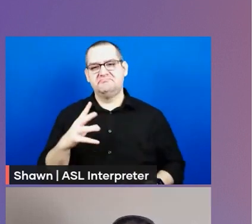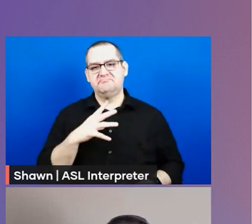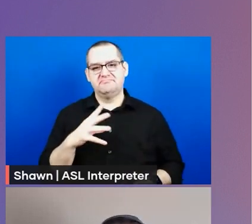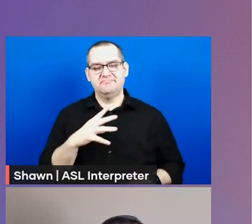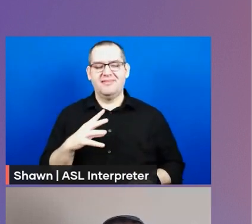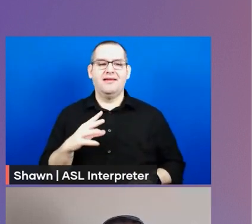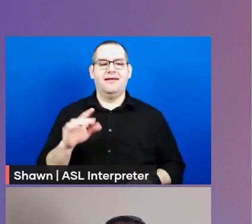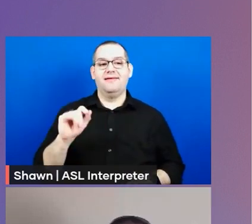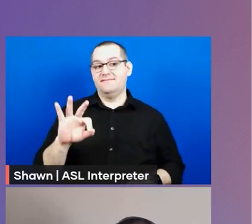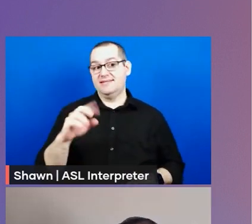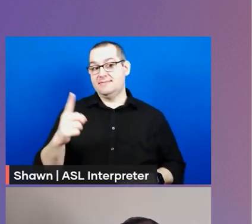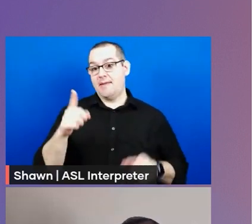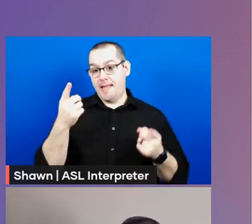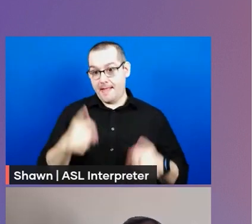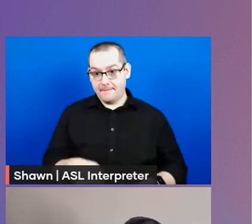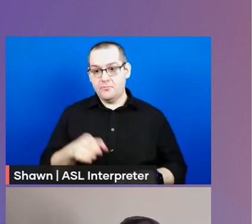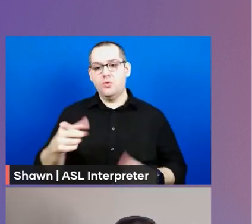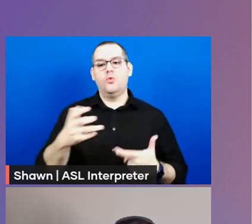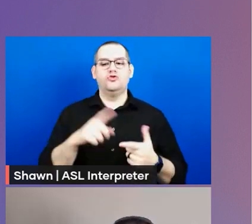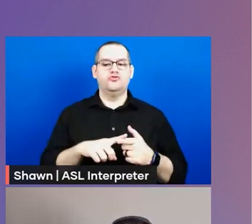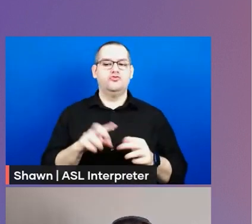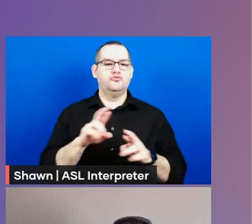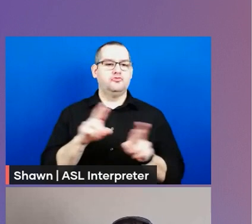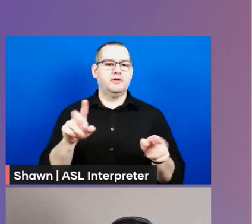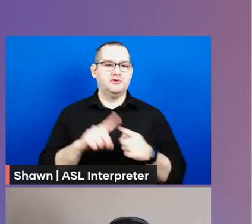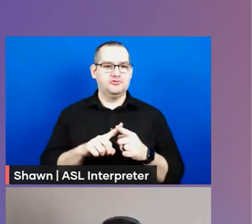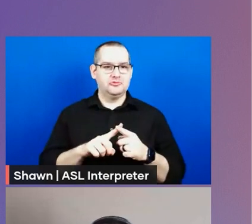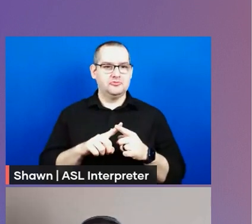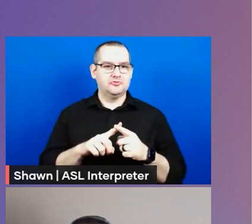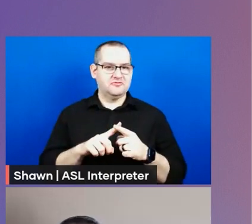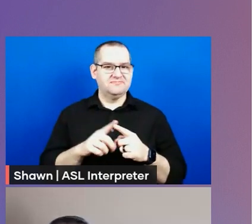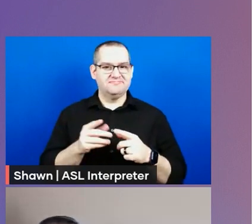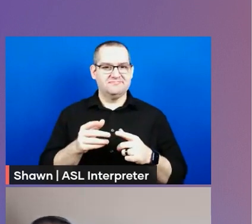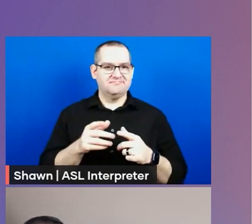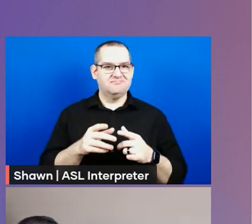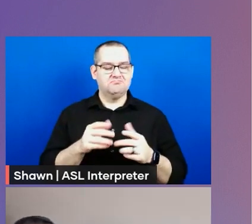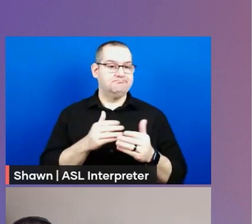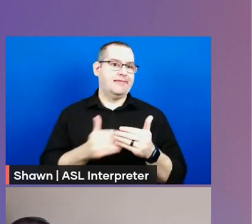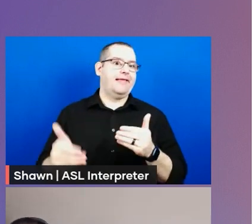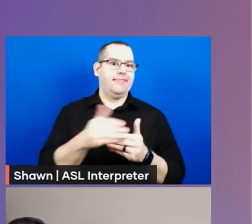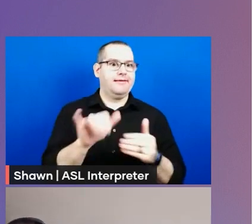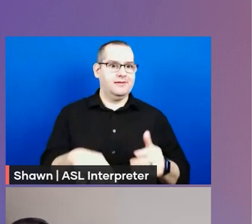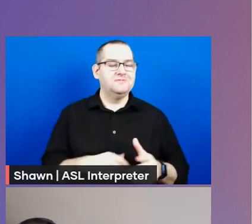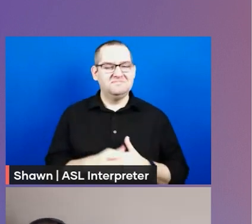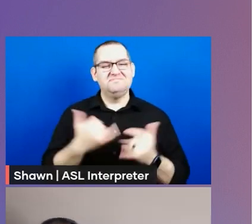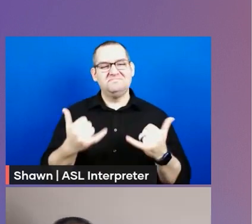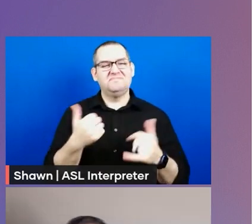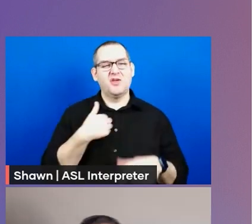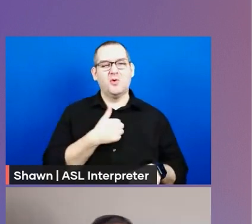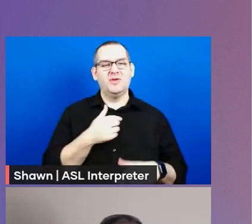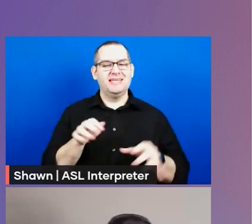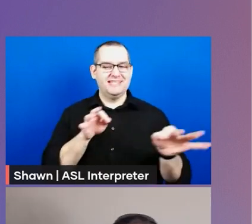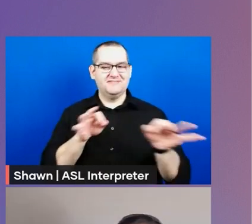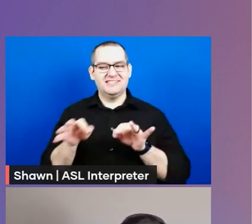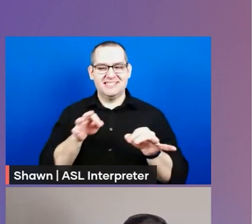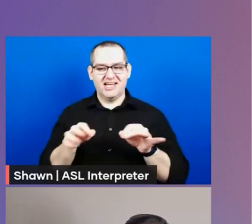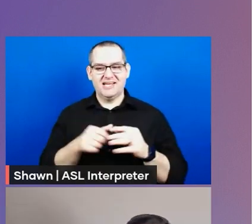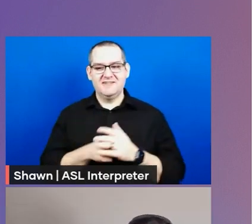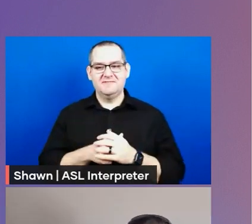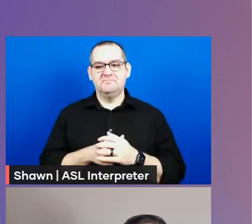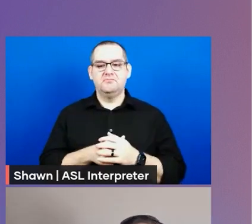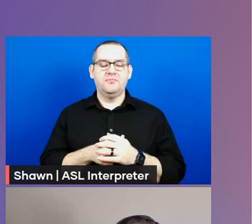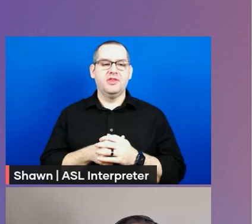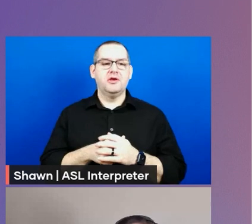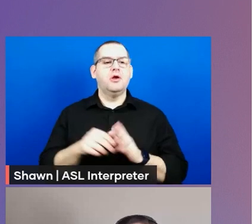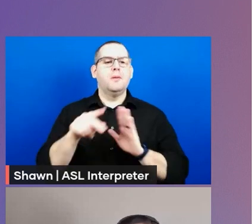if something like that happens, we want to be able to get past it. And so with that, we've defined the resources we're creating, the